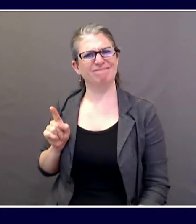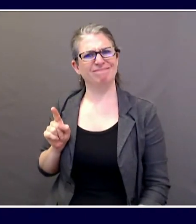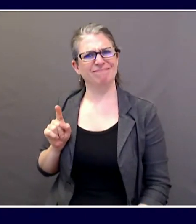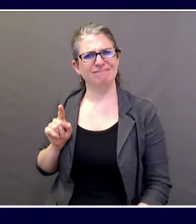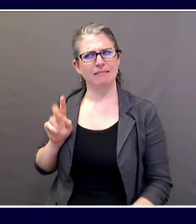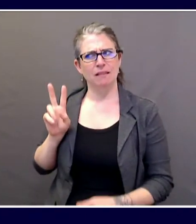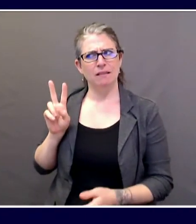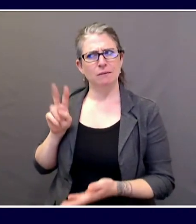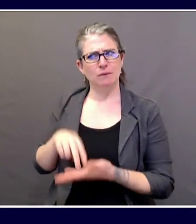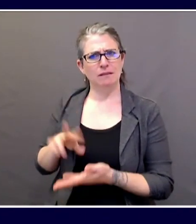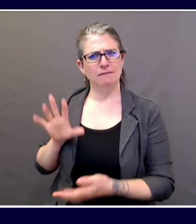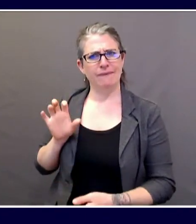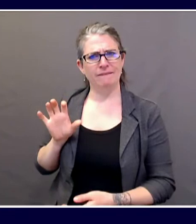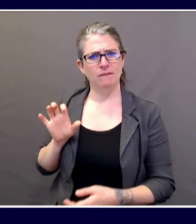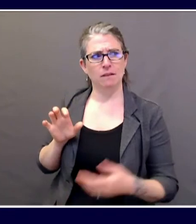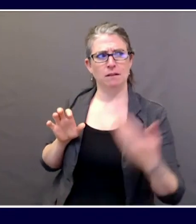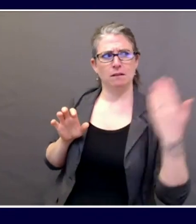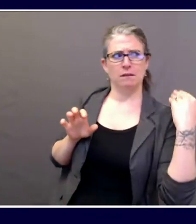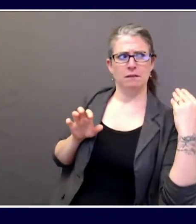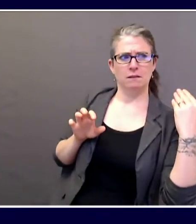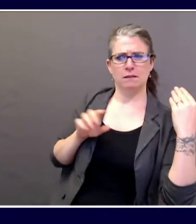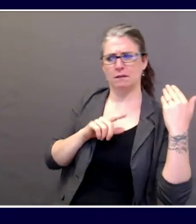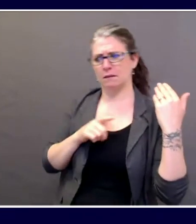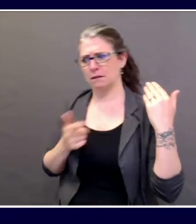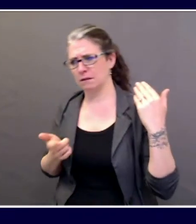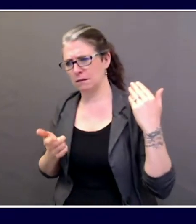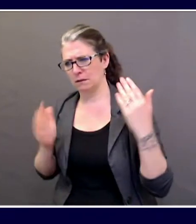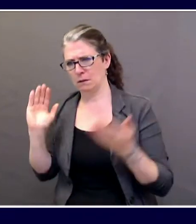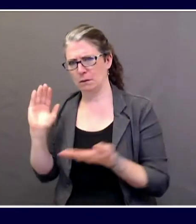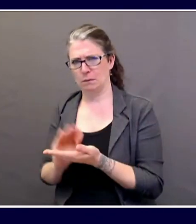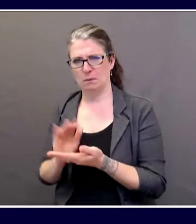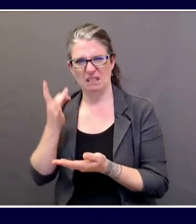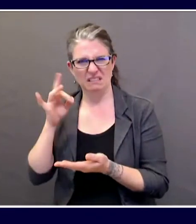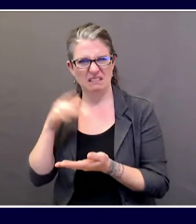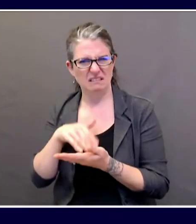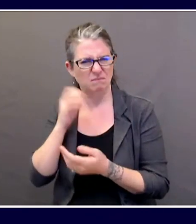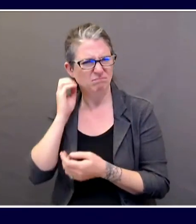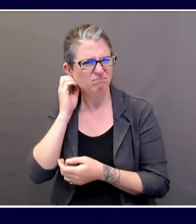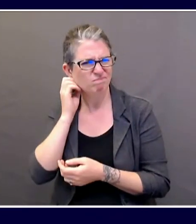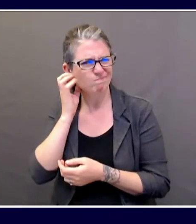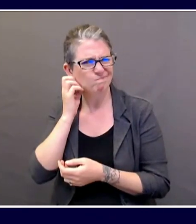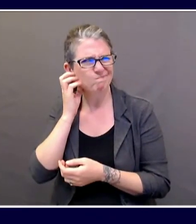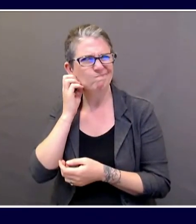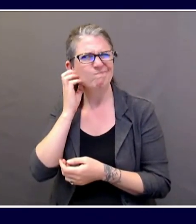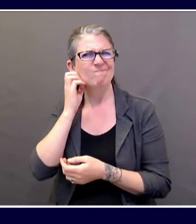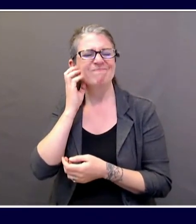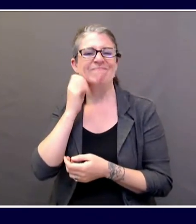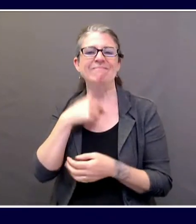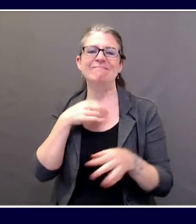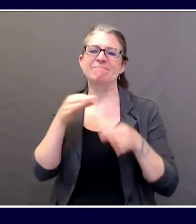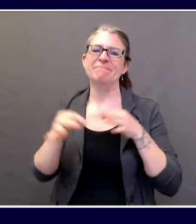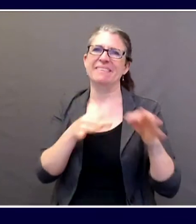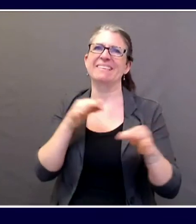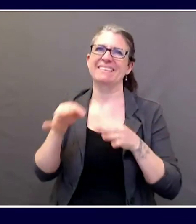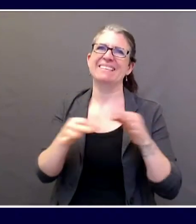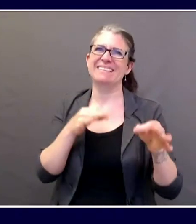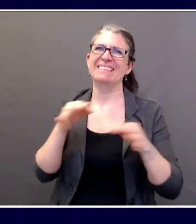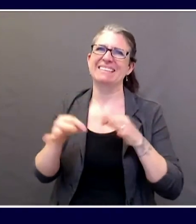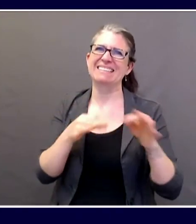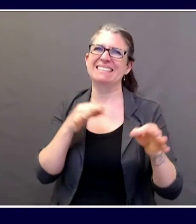that we are getting next week as compared to this week. And that decrease of 18,100